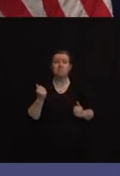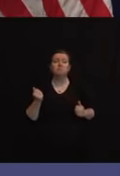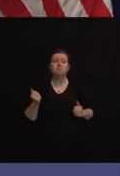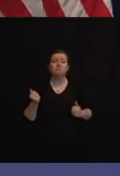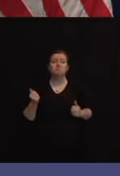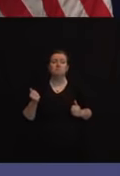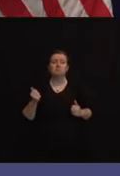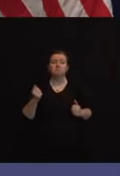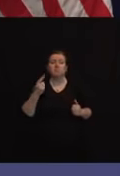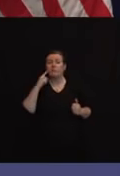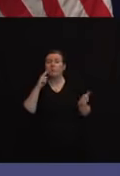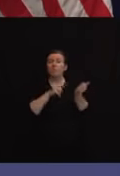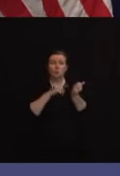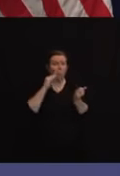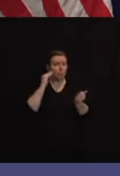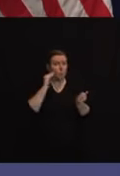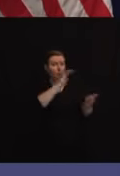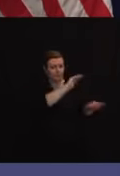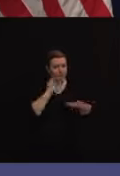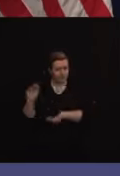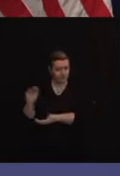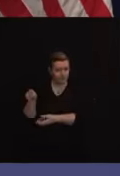another big ask and a big